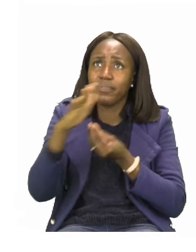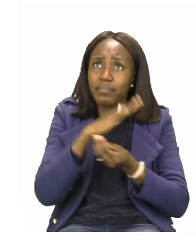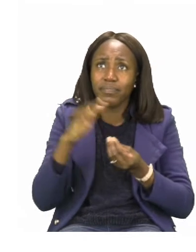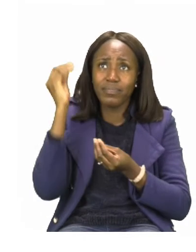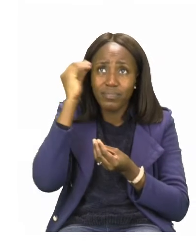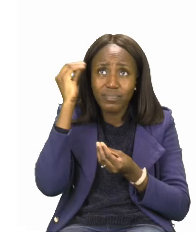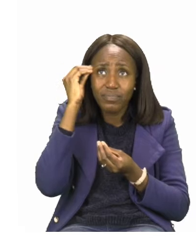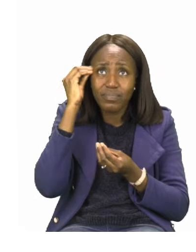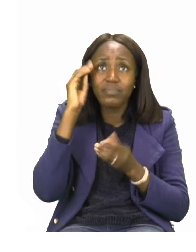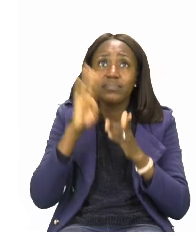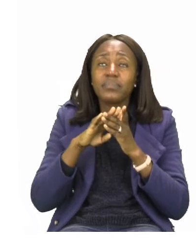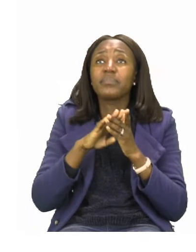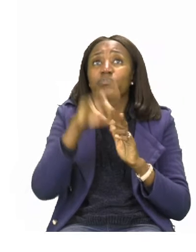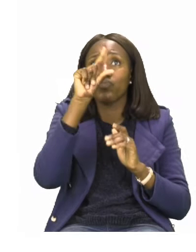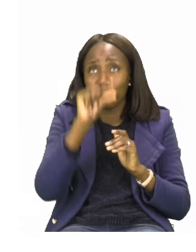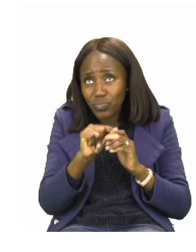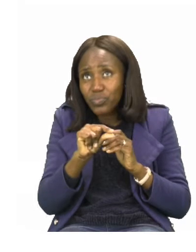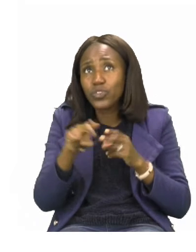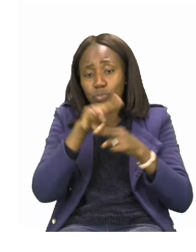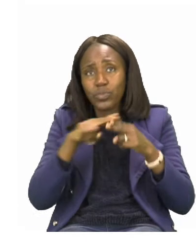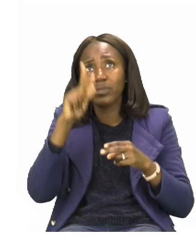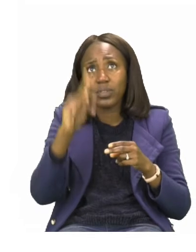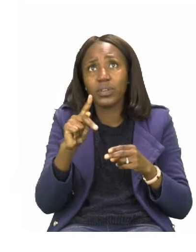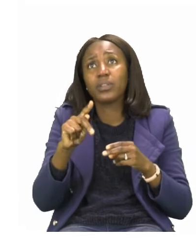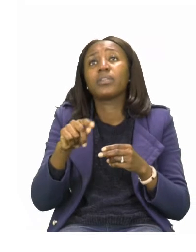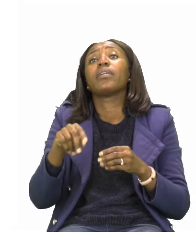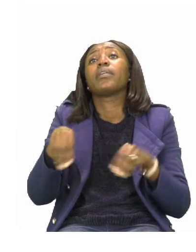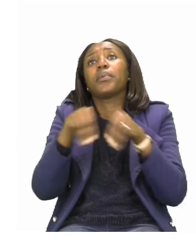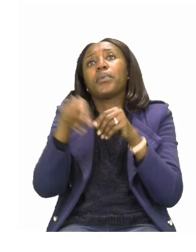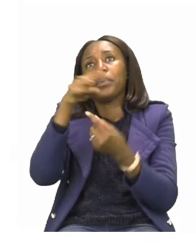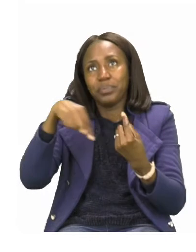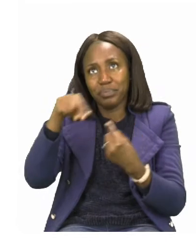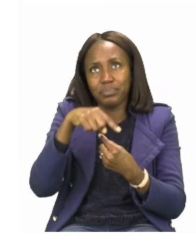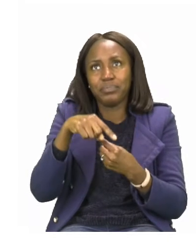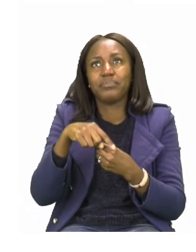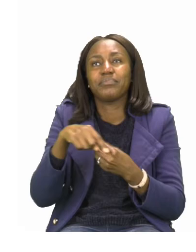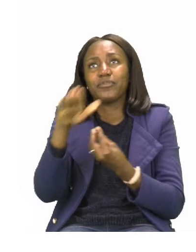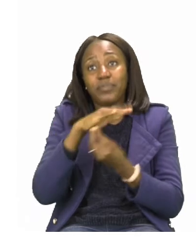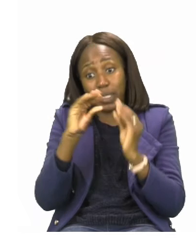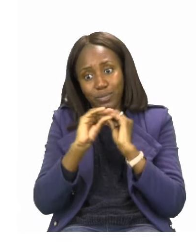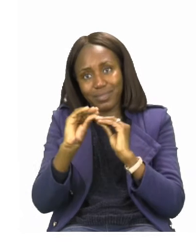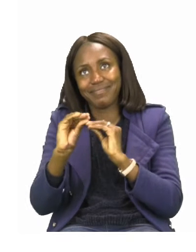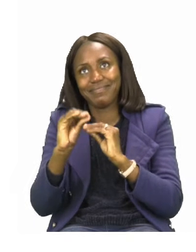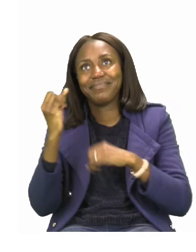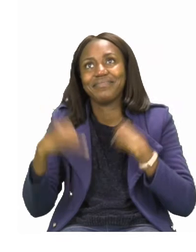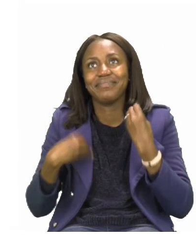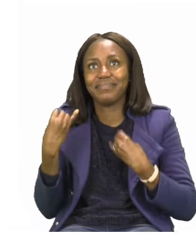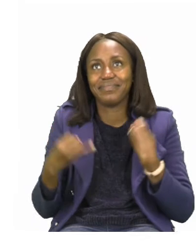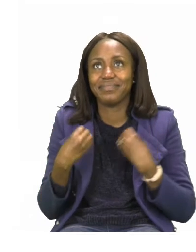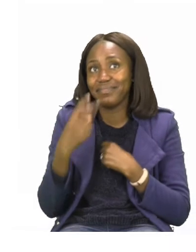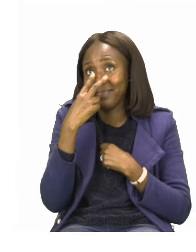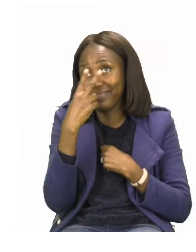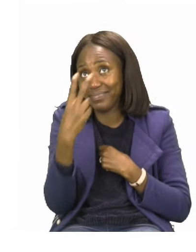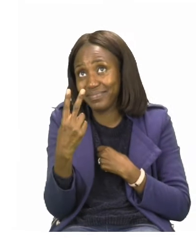of reducing, reusing, and recycling. Have fun, boys and girls, and I'll see you when